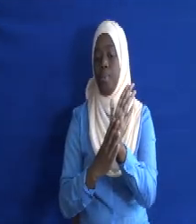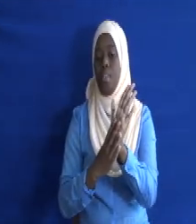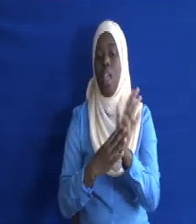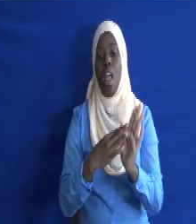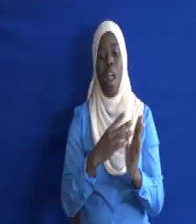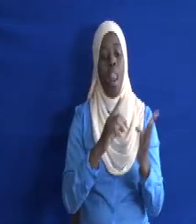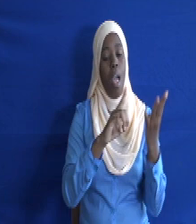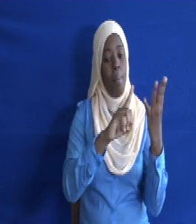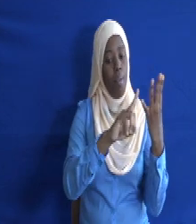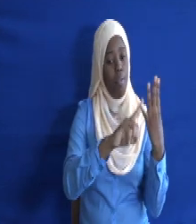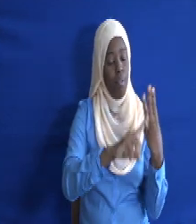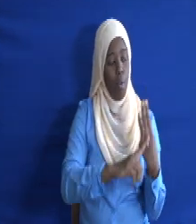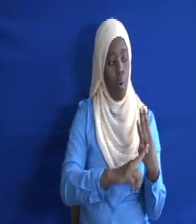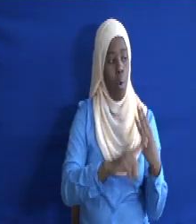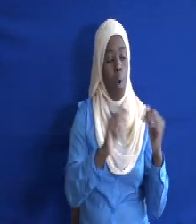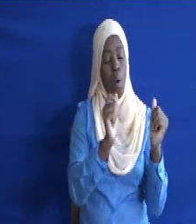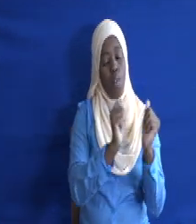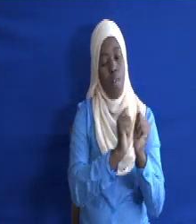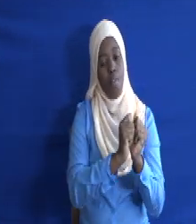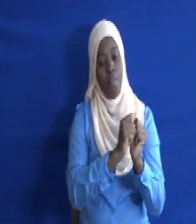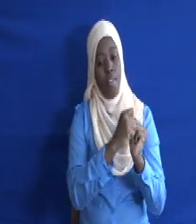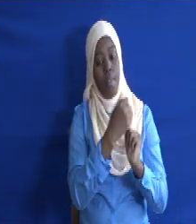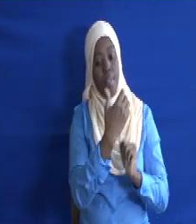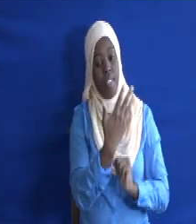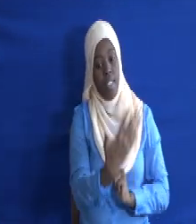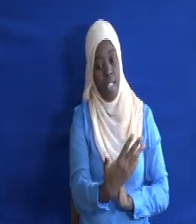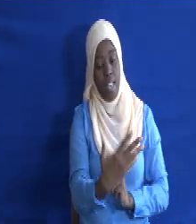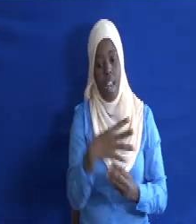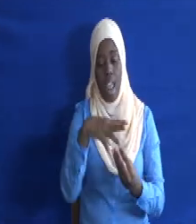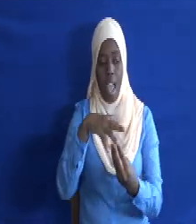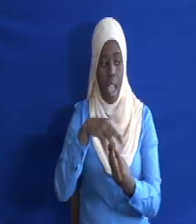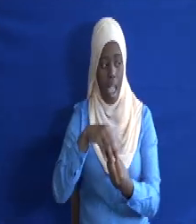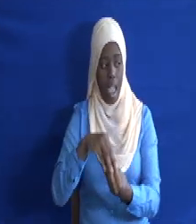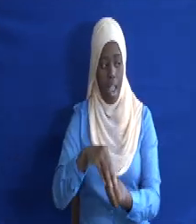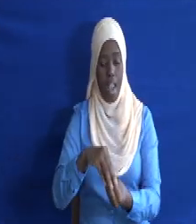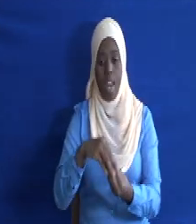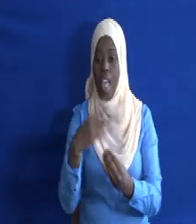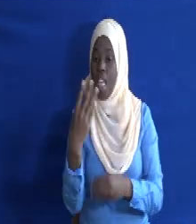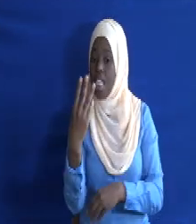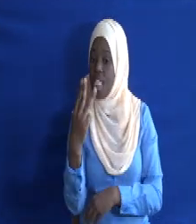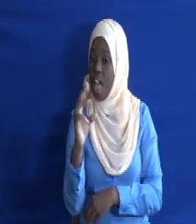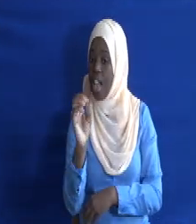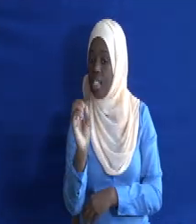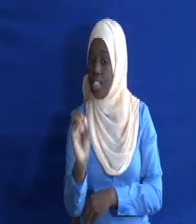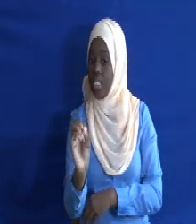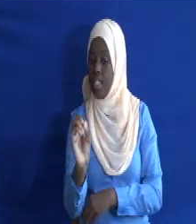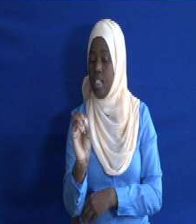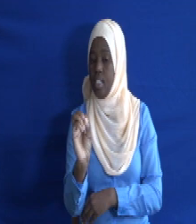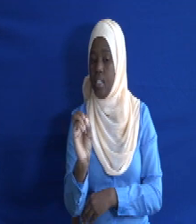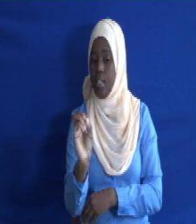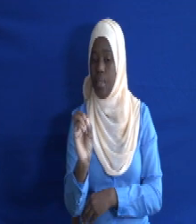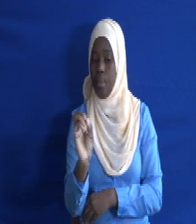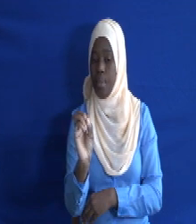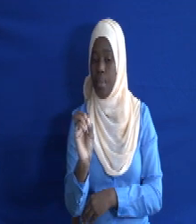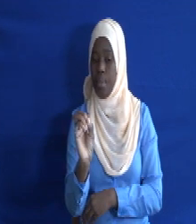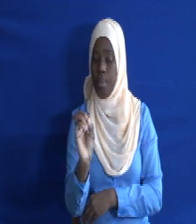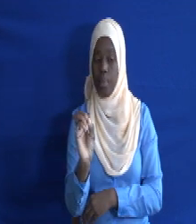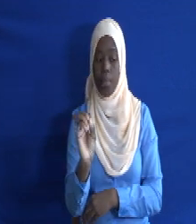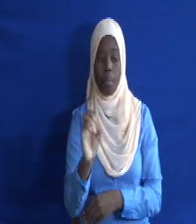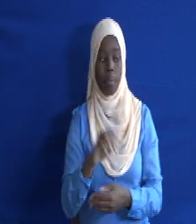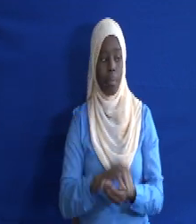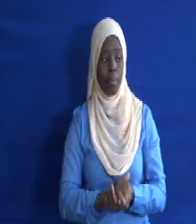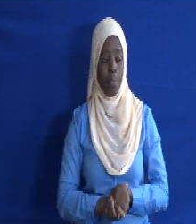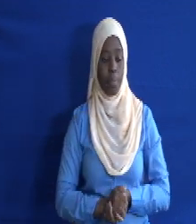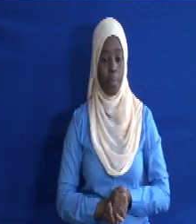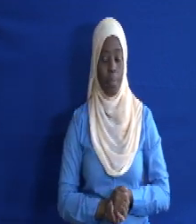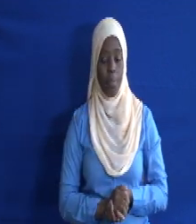9. Number 4, 15 and 30. Number 4, 15 and 30.